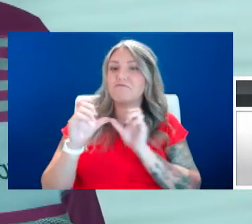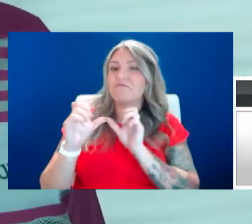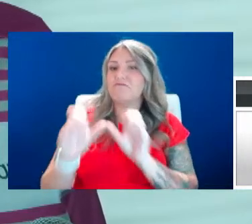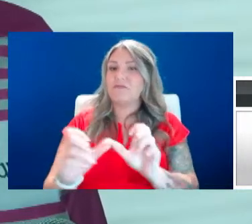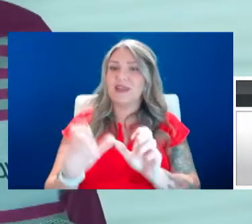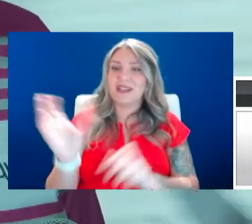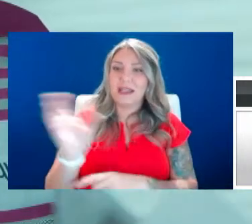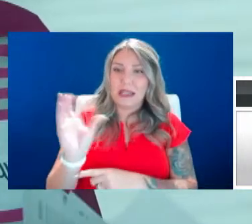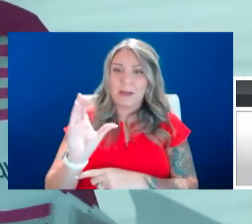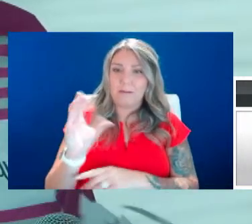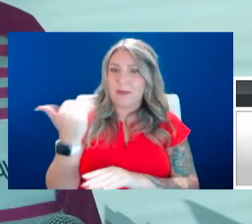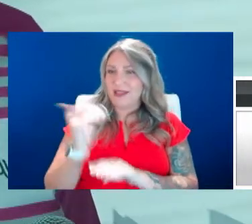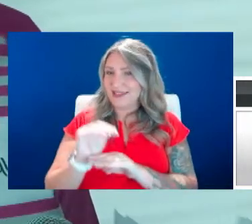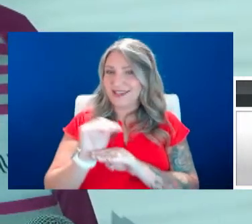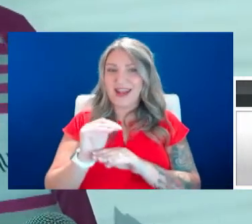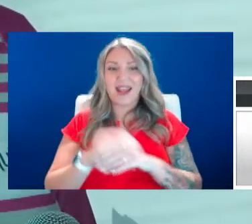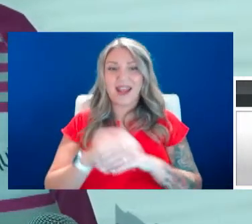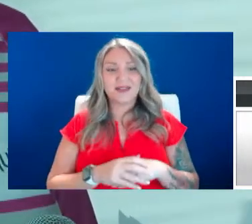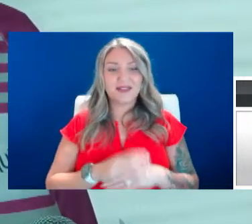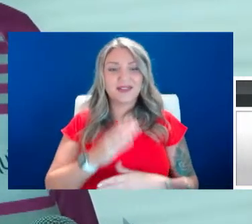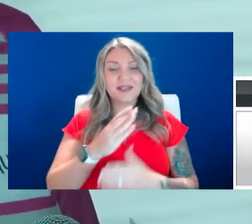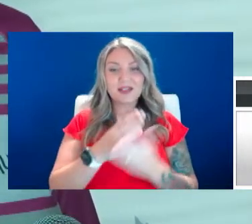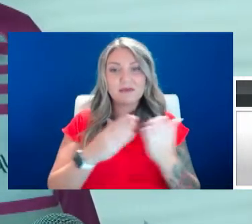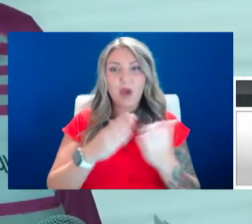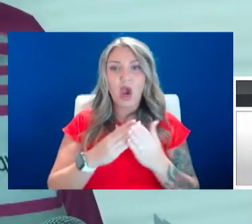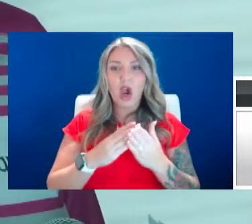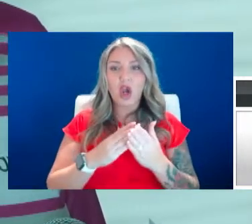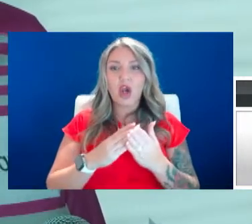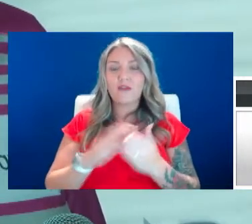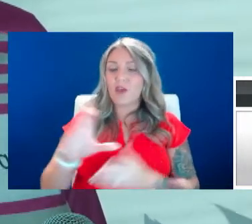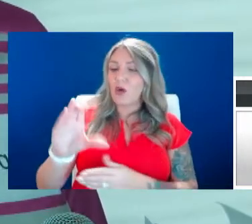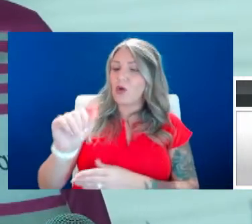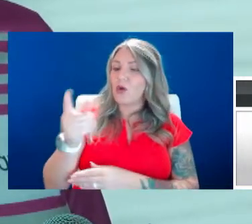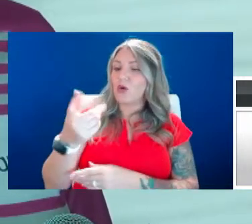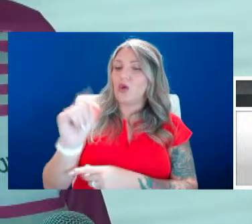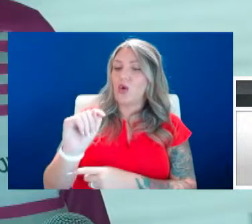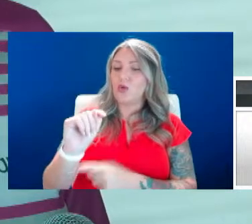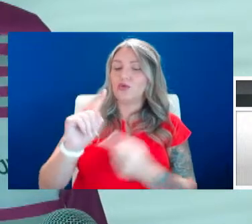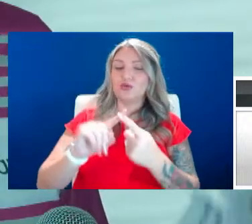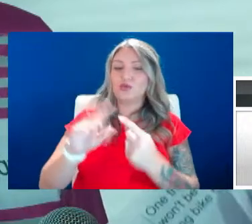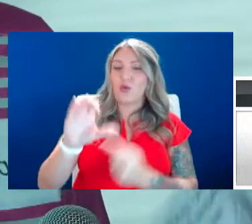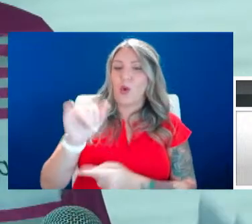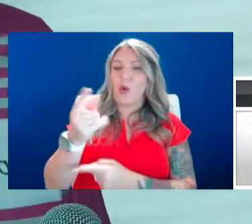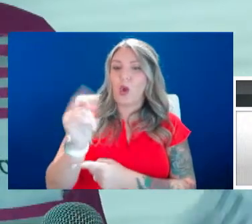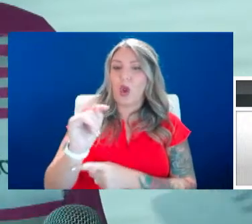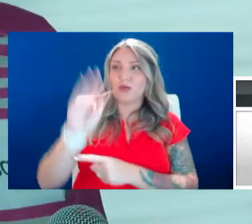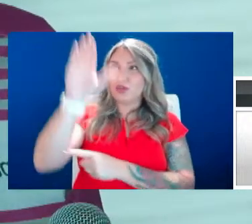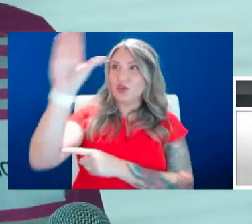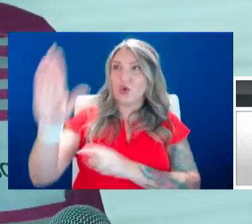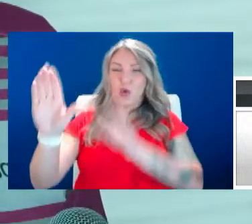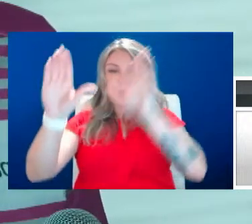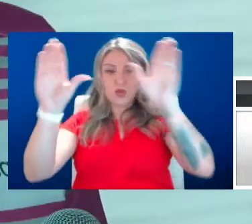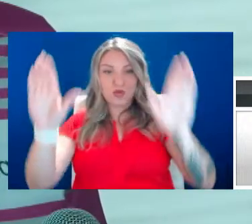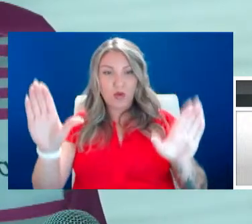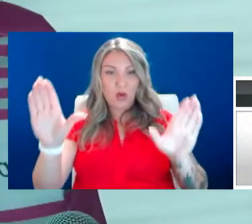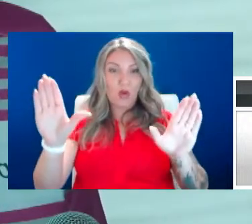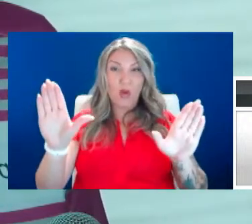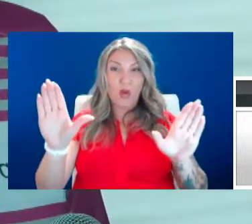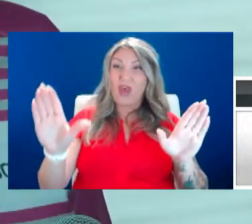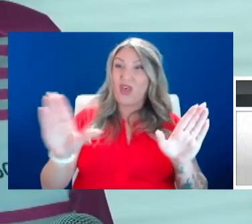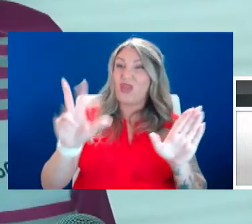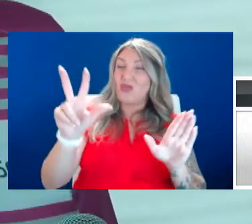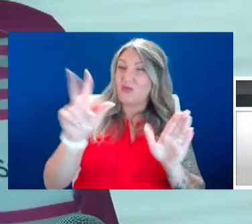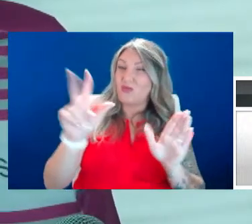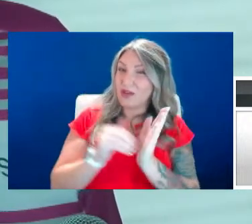Columbia tonight. And this part of a coast-to-coast trip, 3,000 miles across the country with different teams taking separate legs of